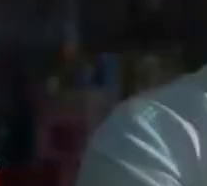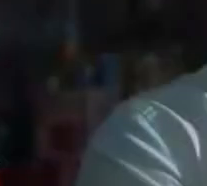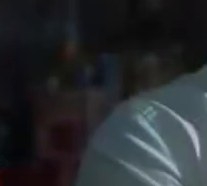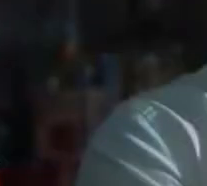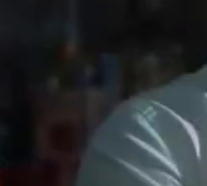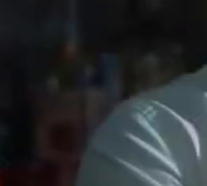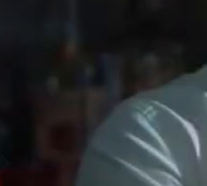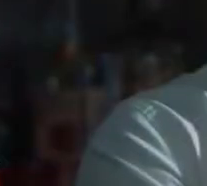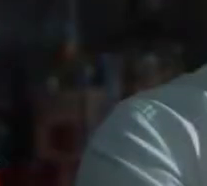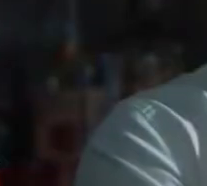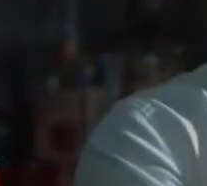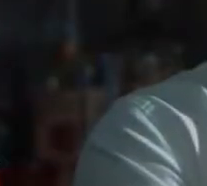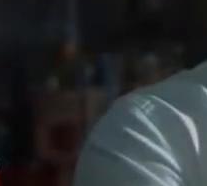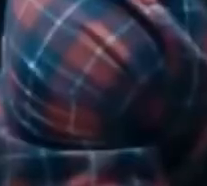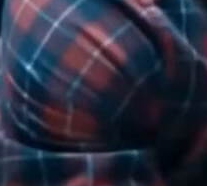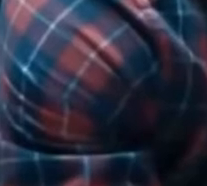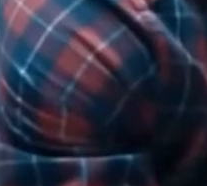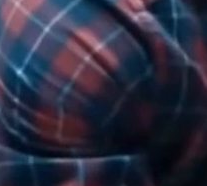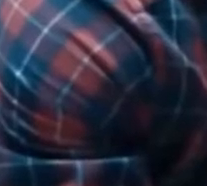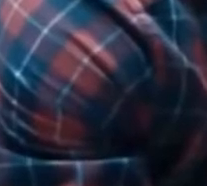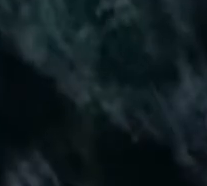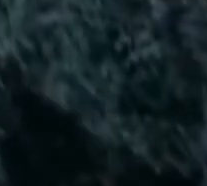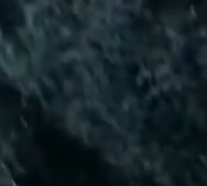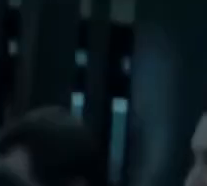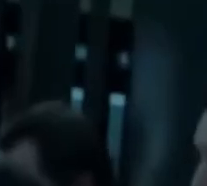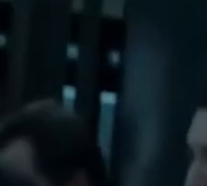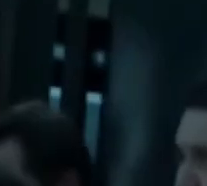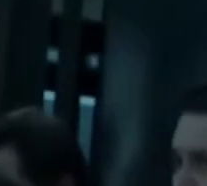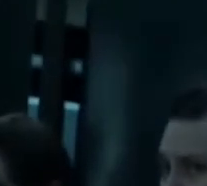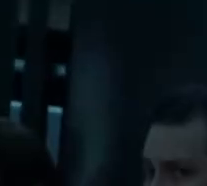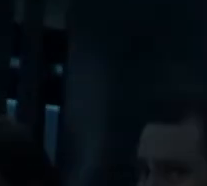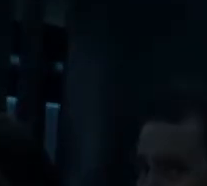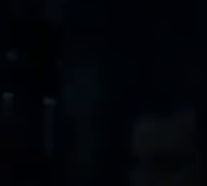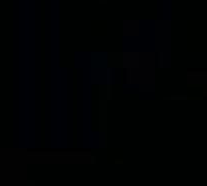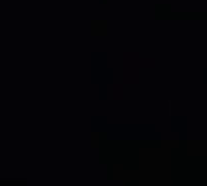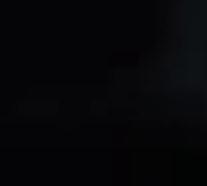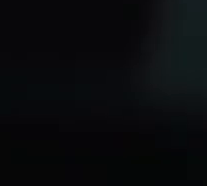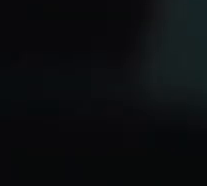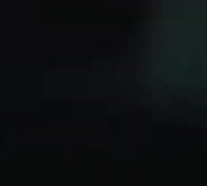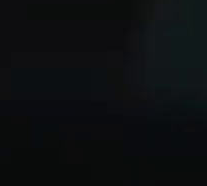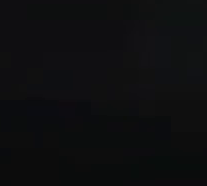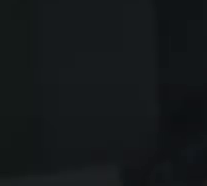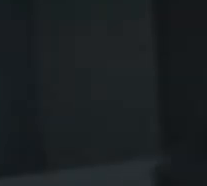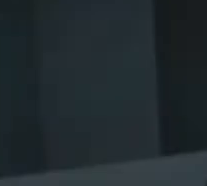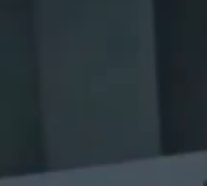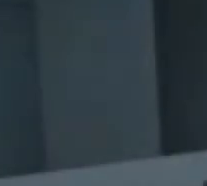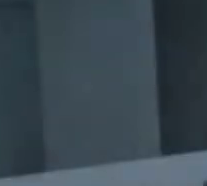You two are gonna be roommates. Can I trust you?